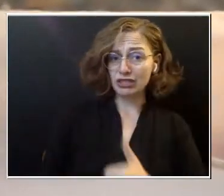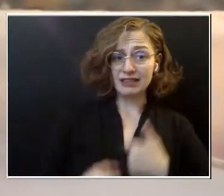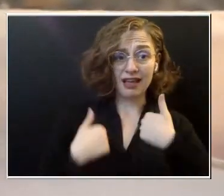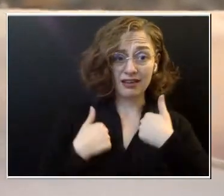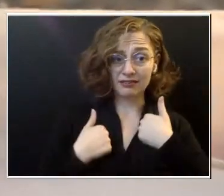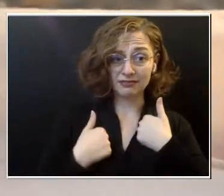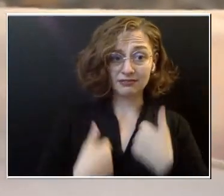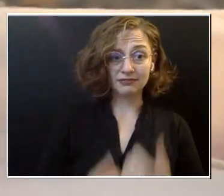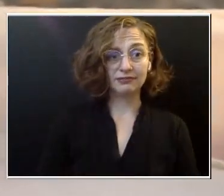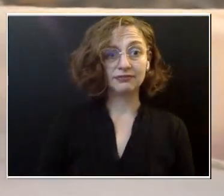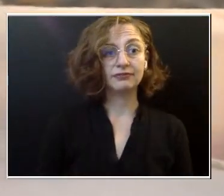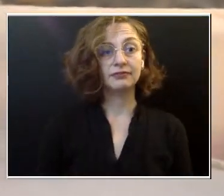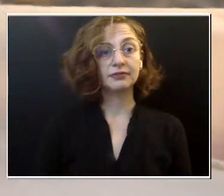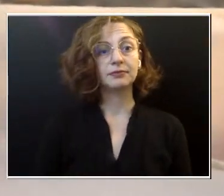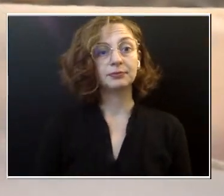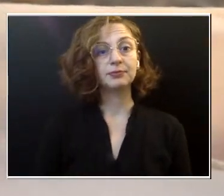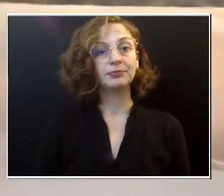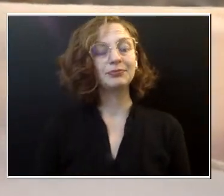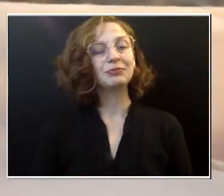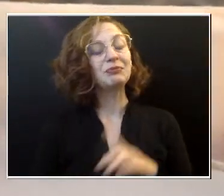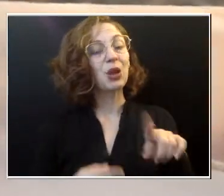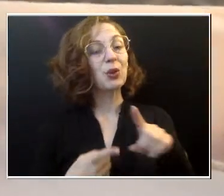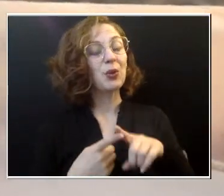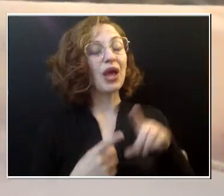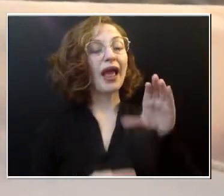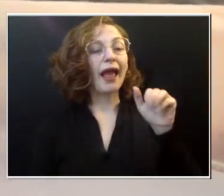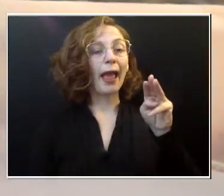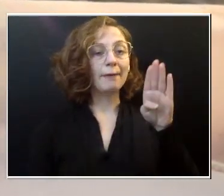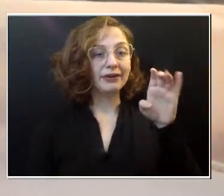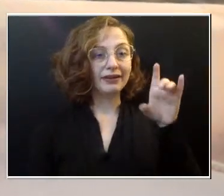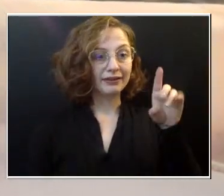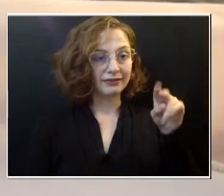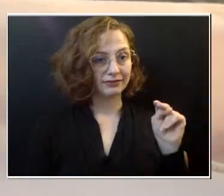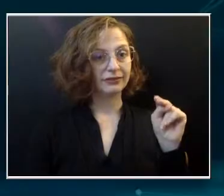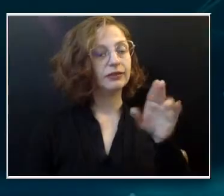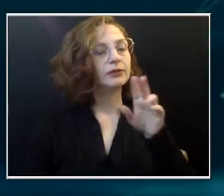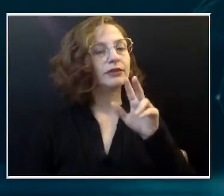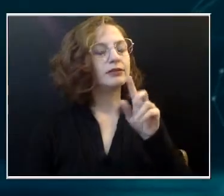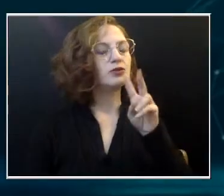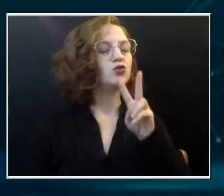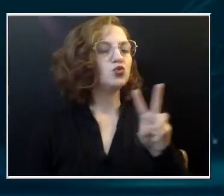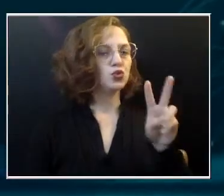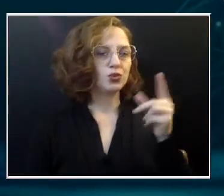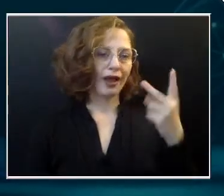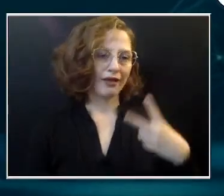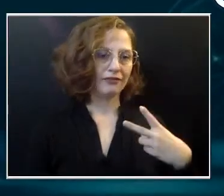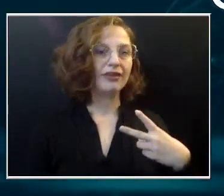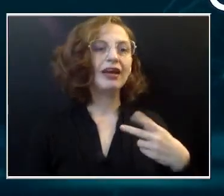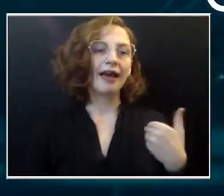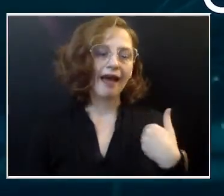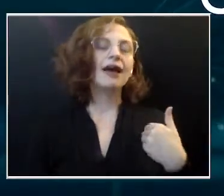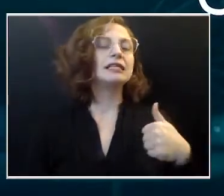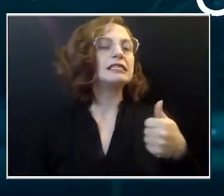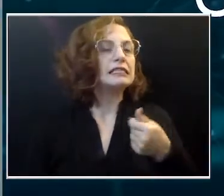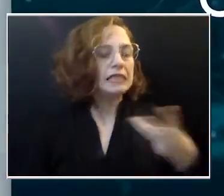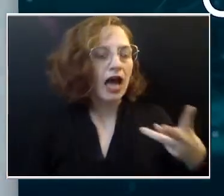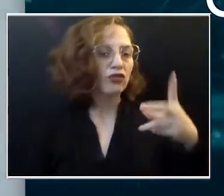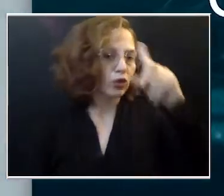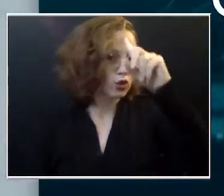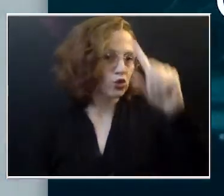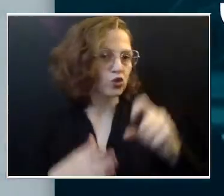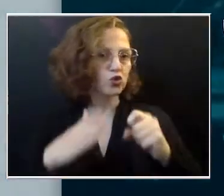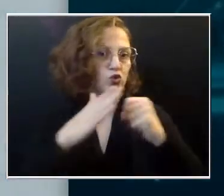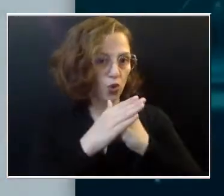Because when Camden was just 2.5 years old, he suffered a series of strokes from a condition called cerebral venous